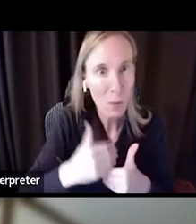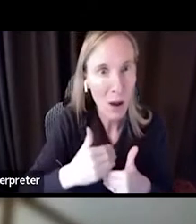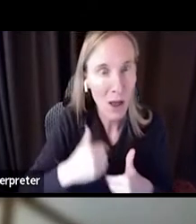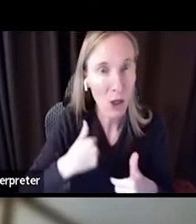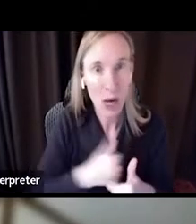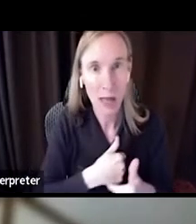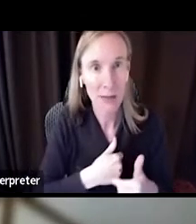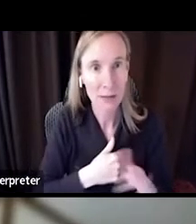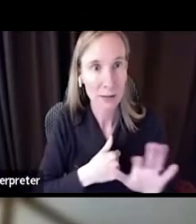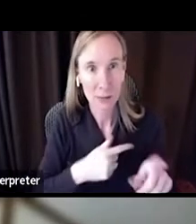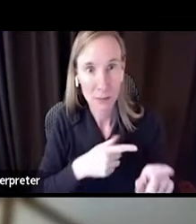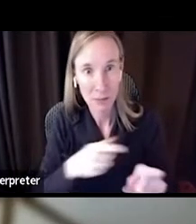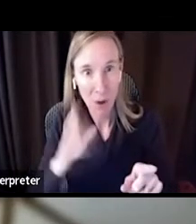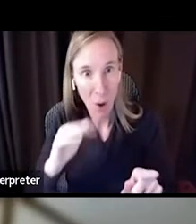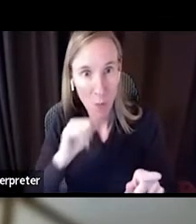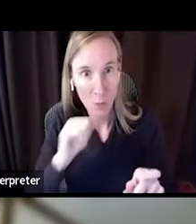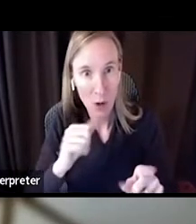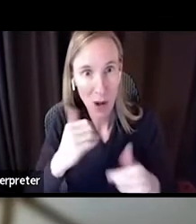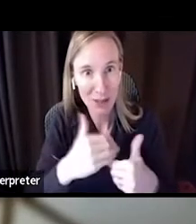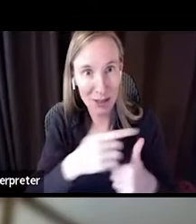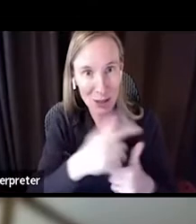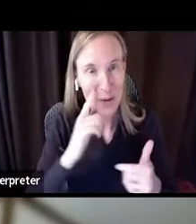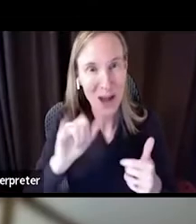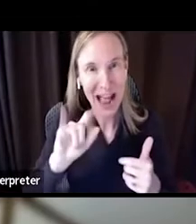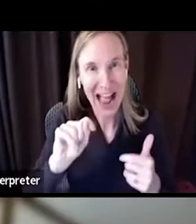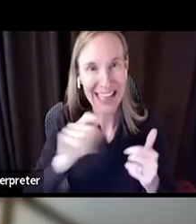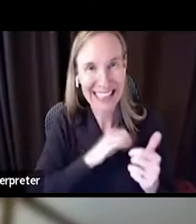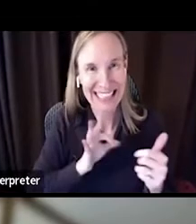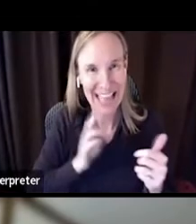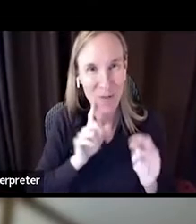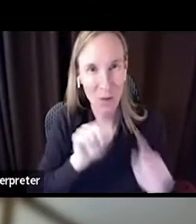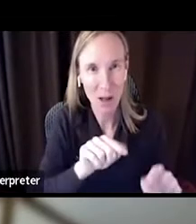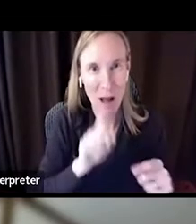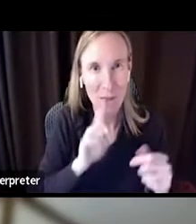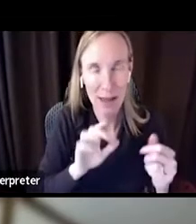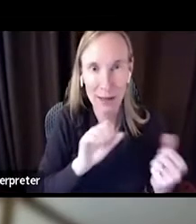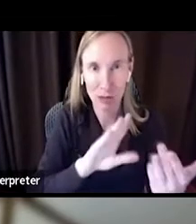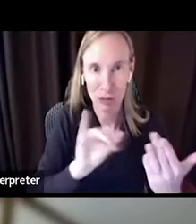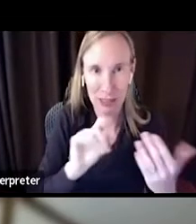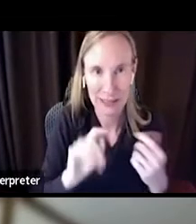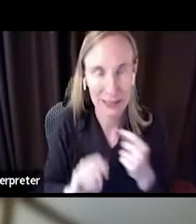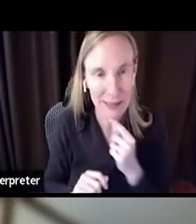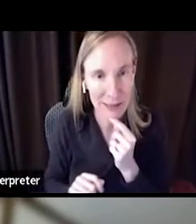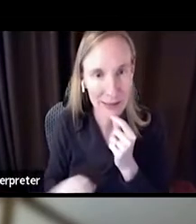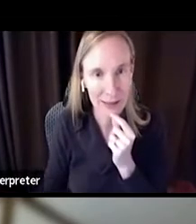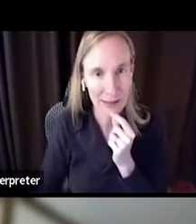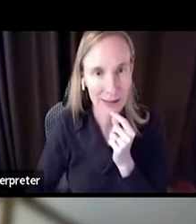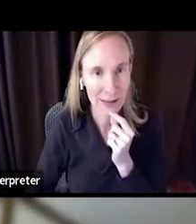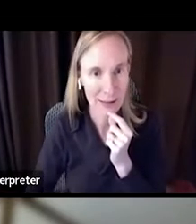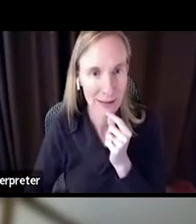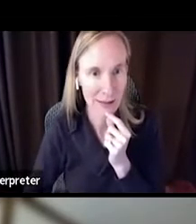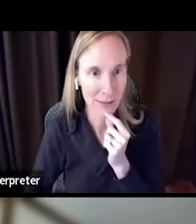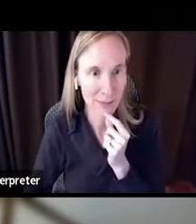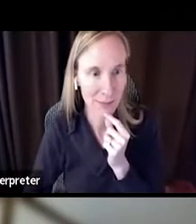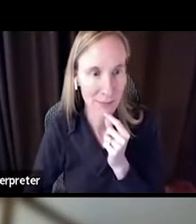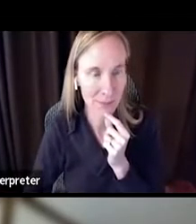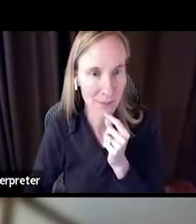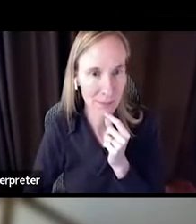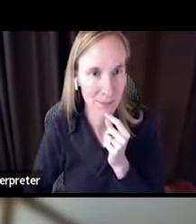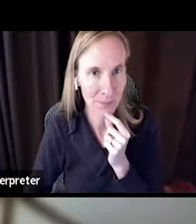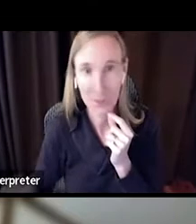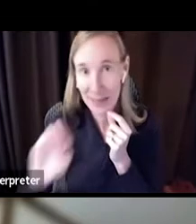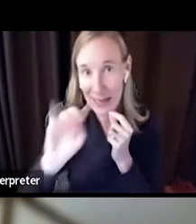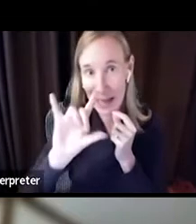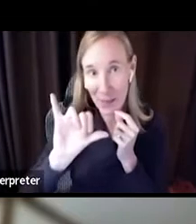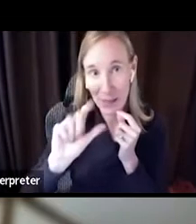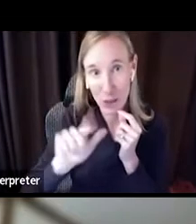to us, but we will have it addressed by our IT staff eventually. Okay, I'm sorry, I got distracted. So Emily, you're